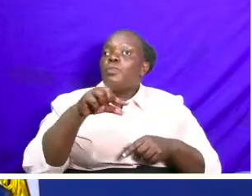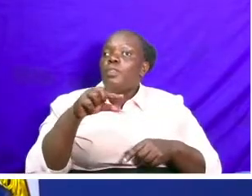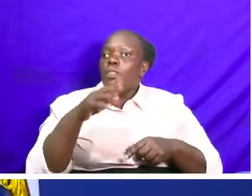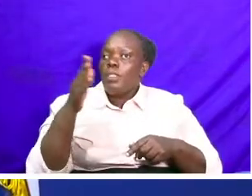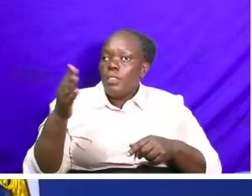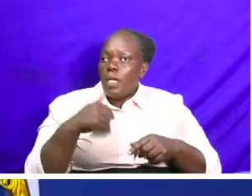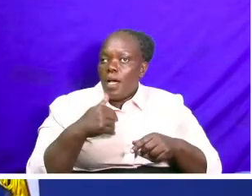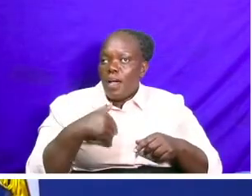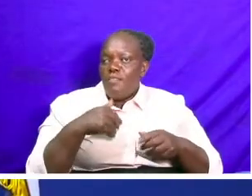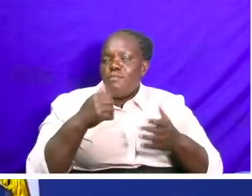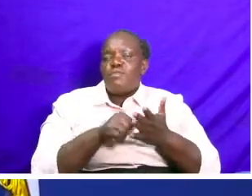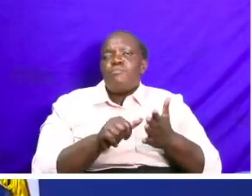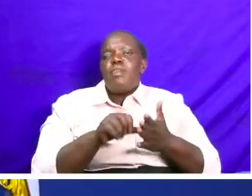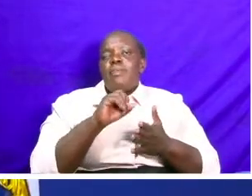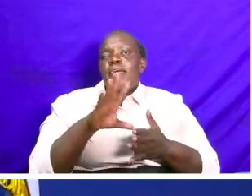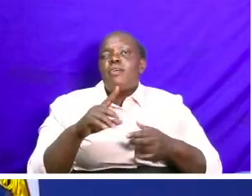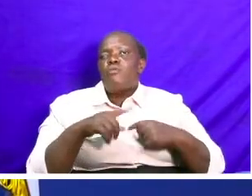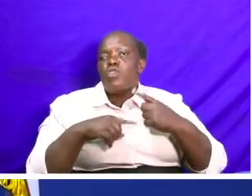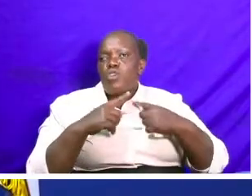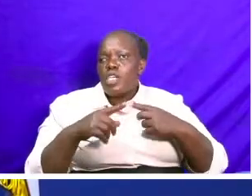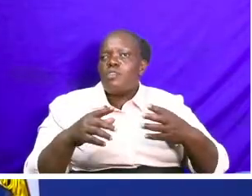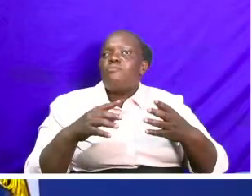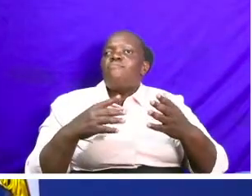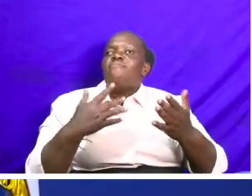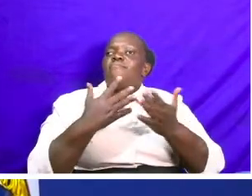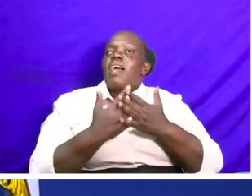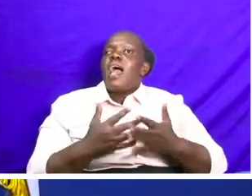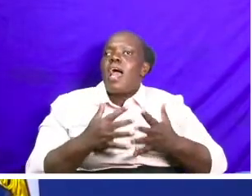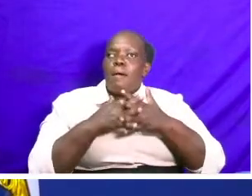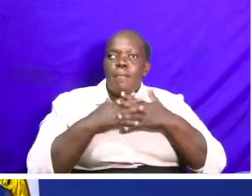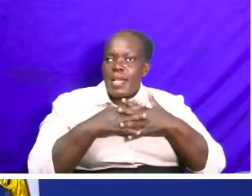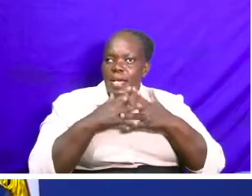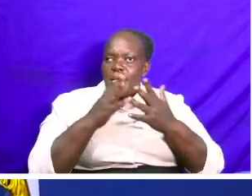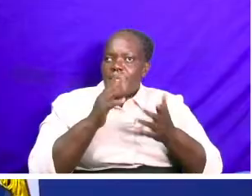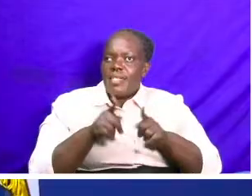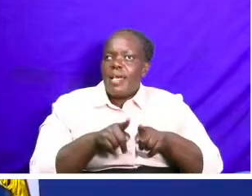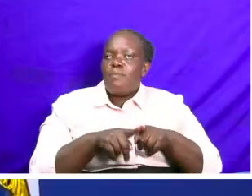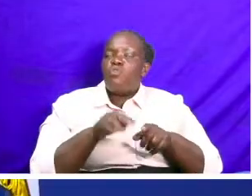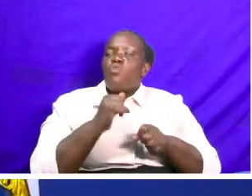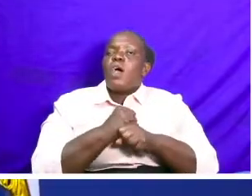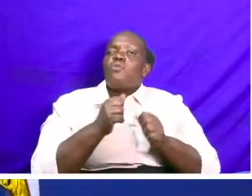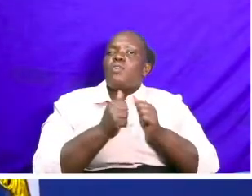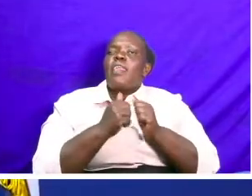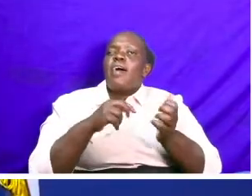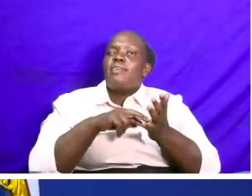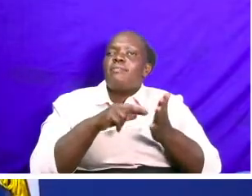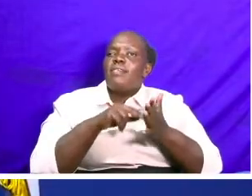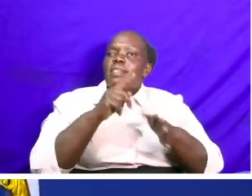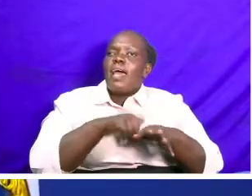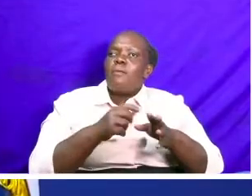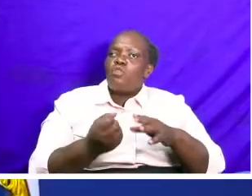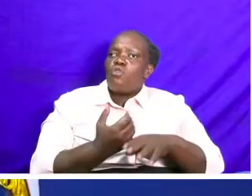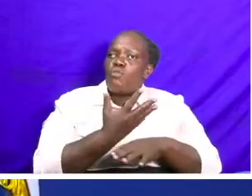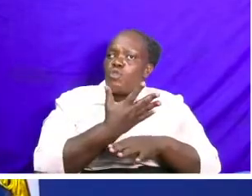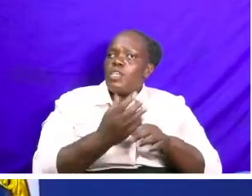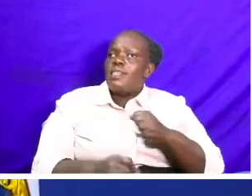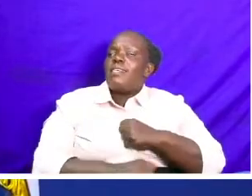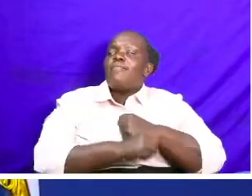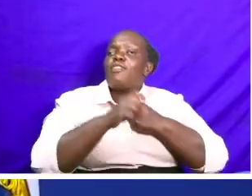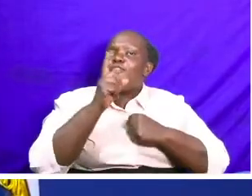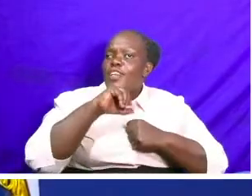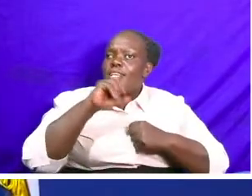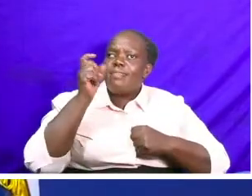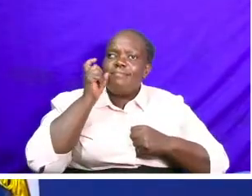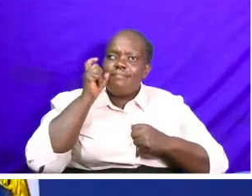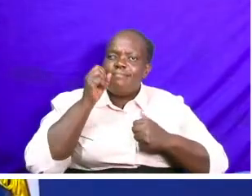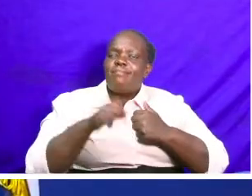of any case. So we continue to collaborate with Americans. They were allies. They stood with us even during COVID and other HIV and AIDS. We